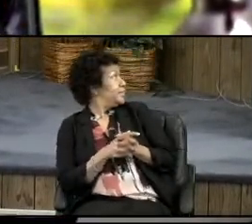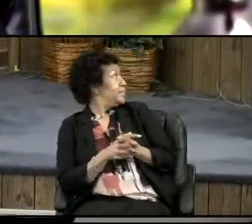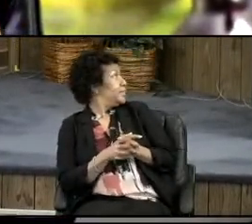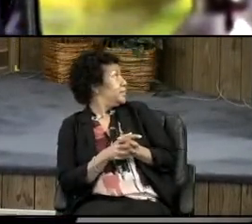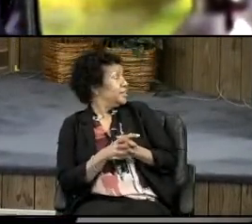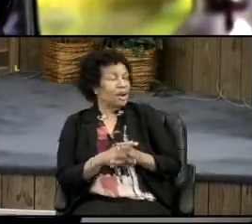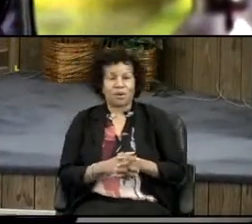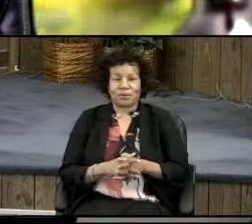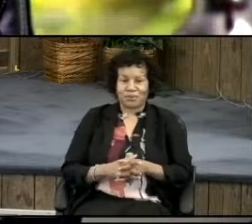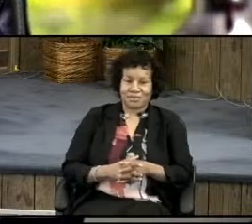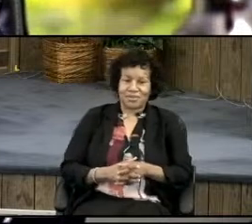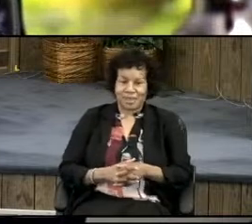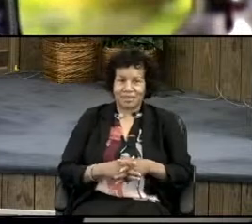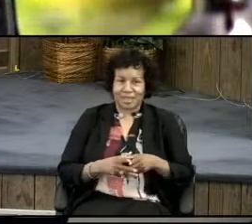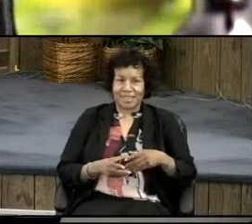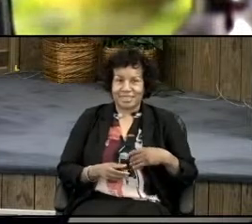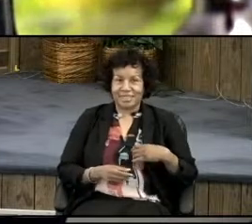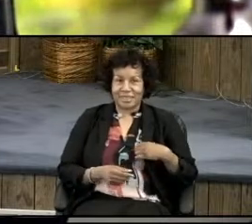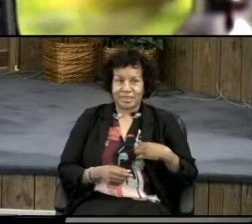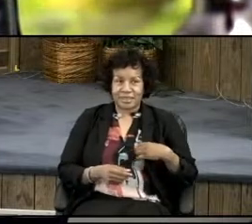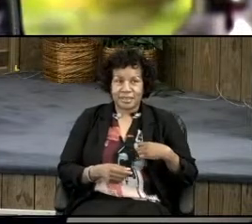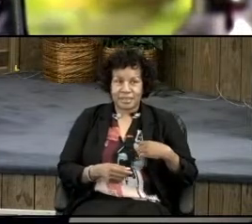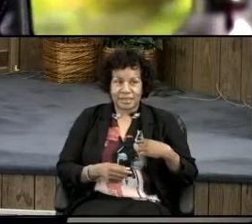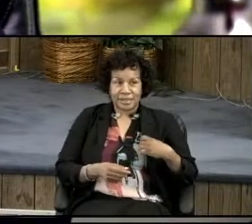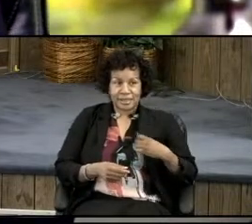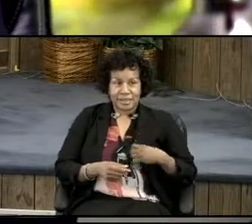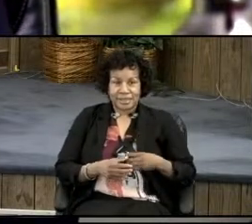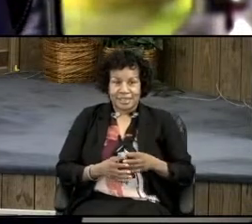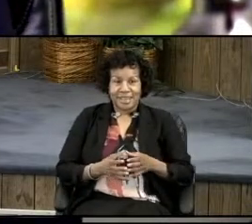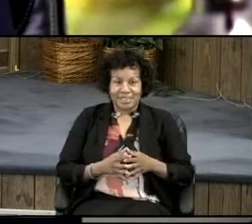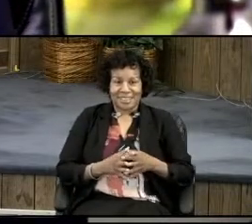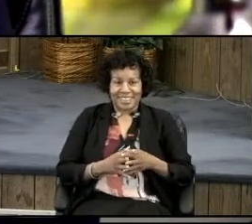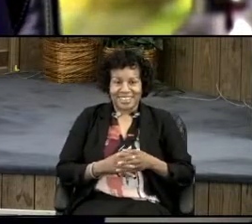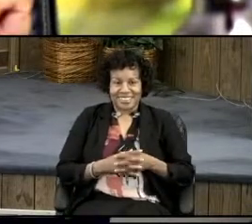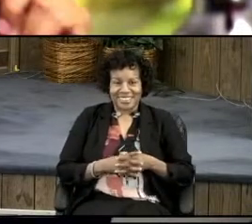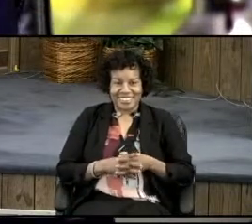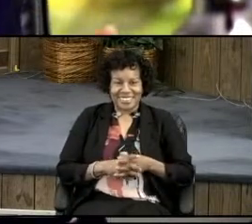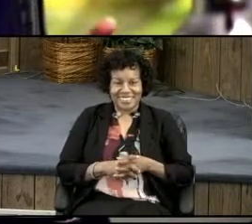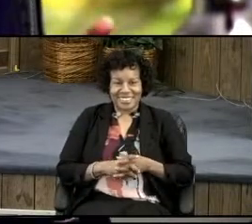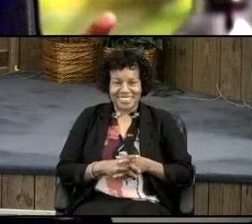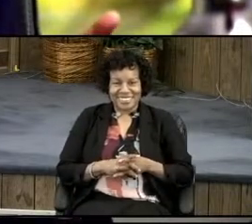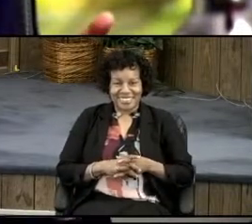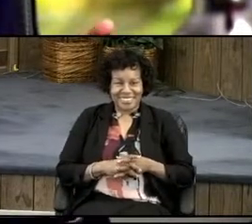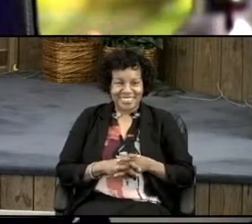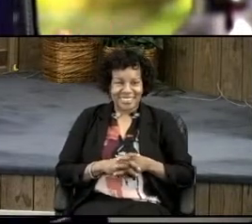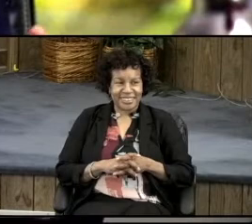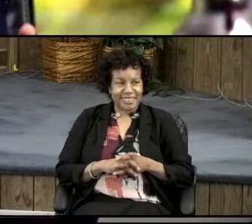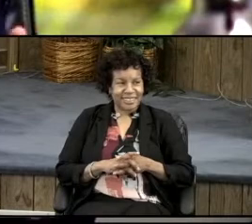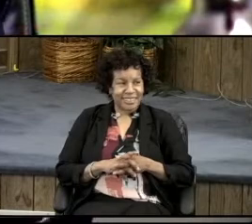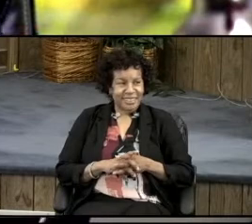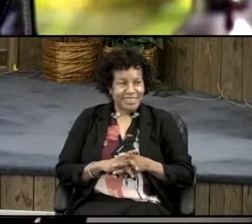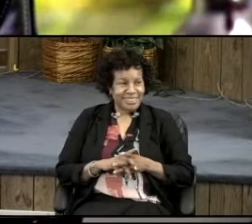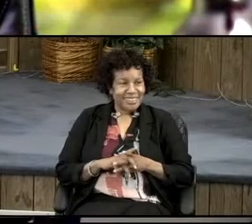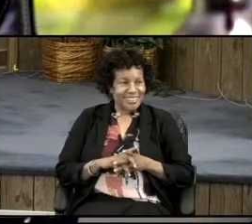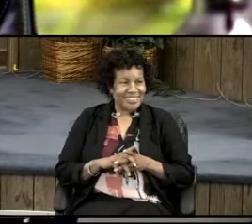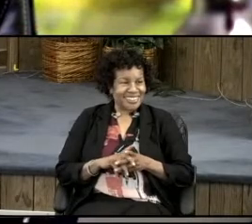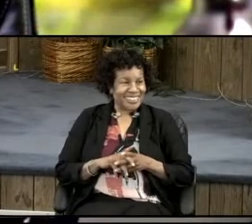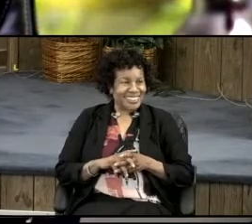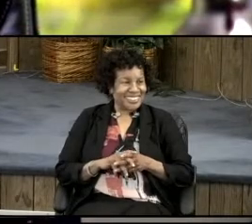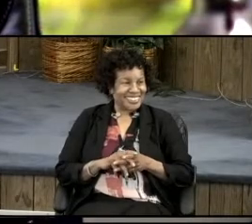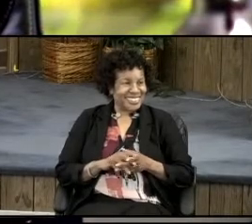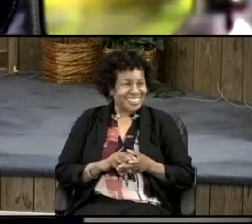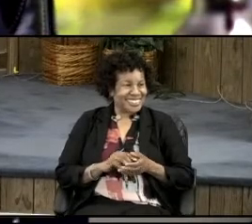joy to be with you this year at our camp meeting, June 21 through